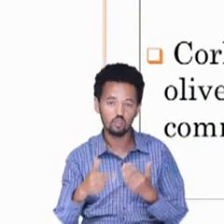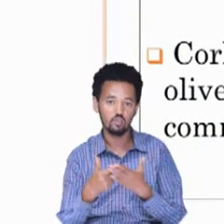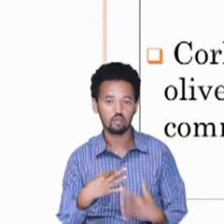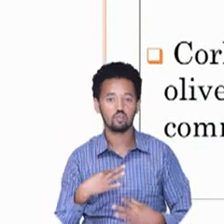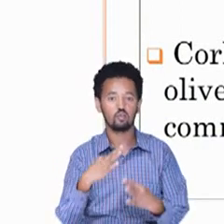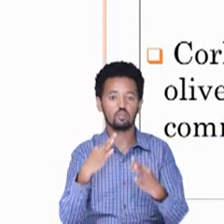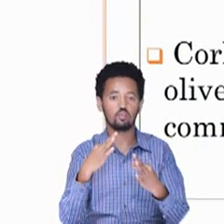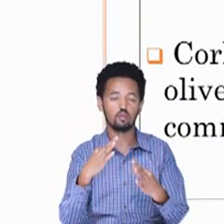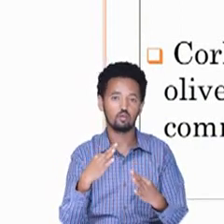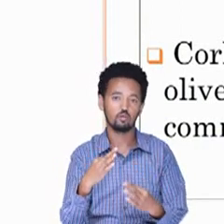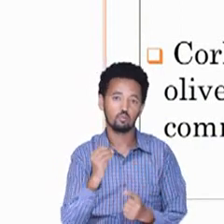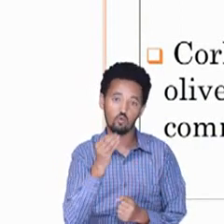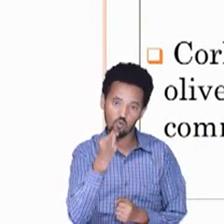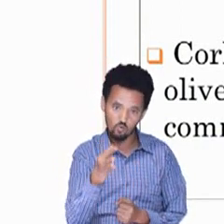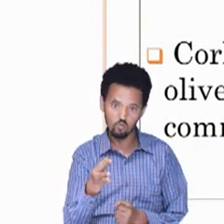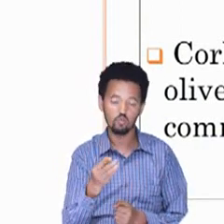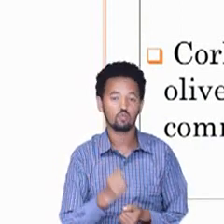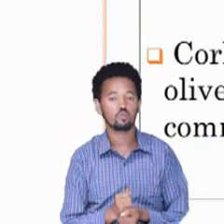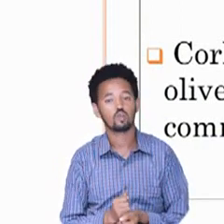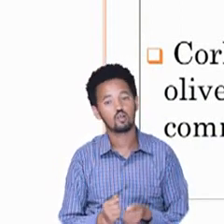of vegetation.